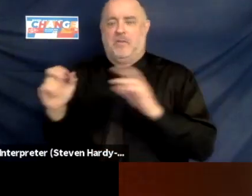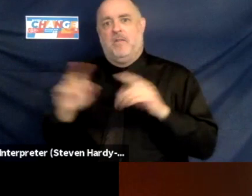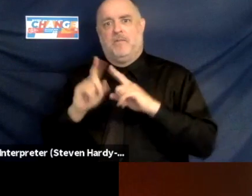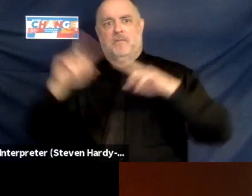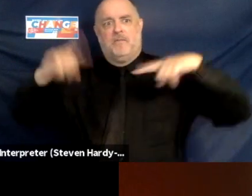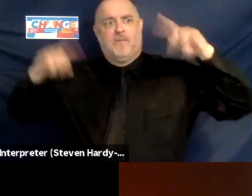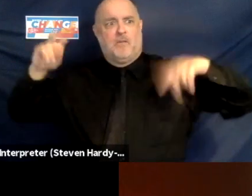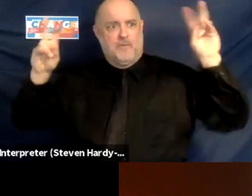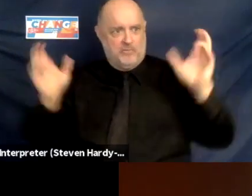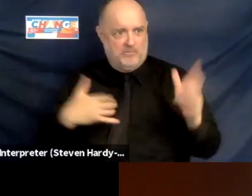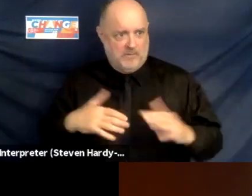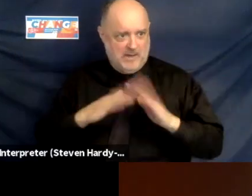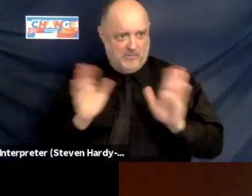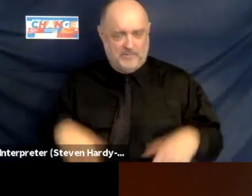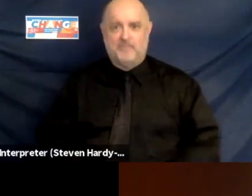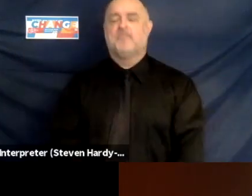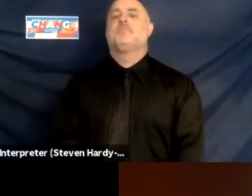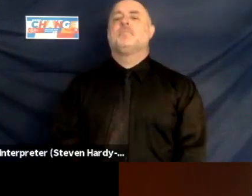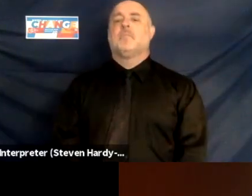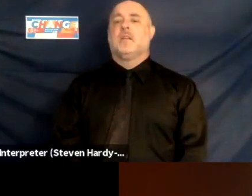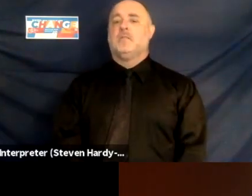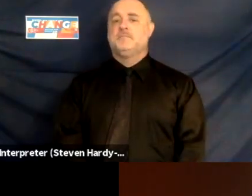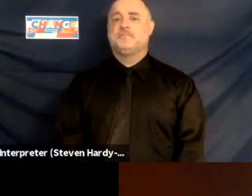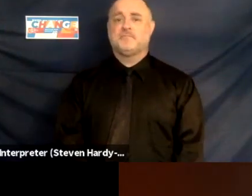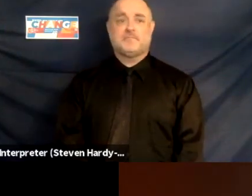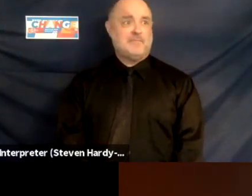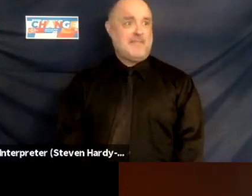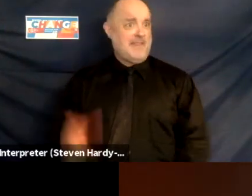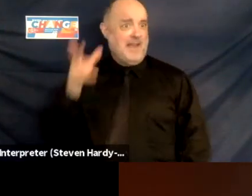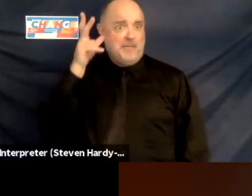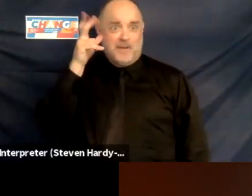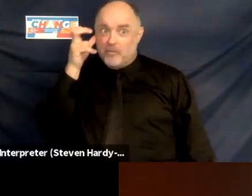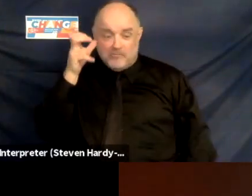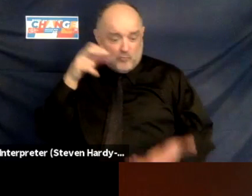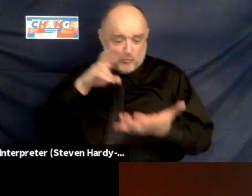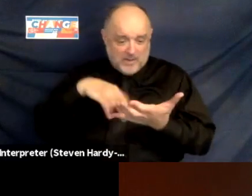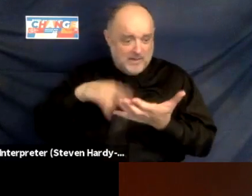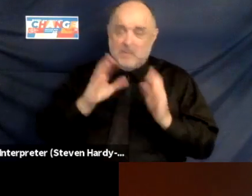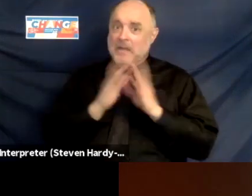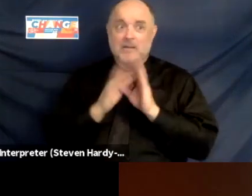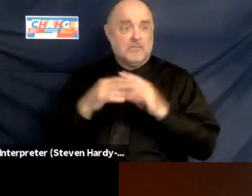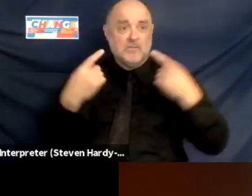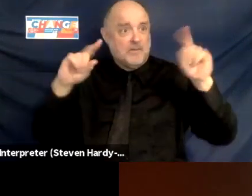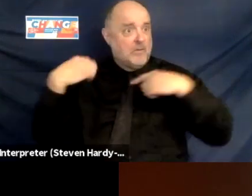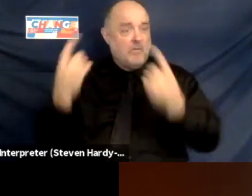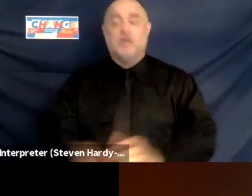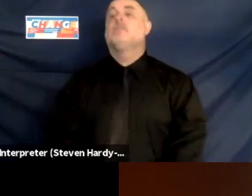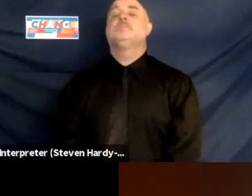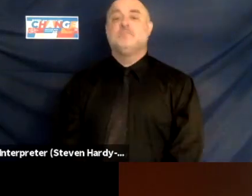so that's been really great to see. I'm hearing that the meetings are going well. I know you're maybe getting